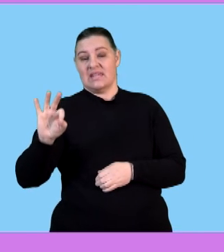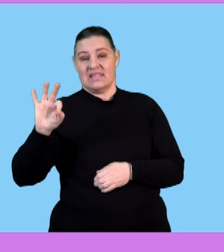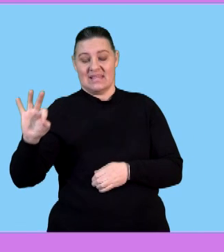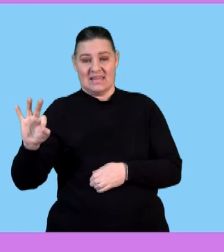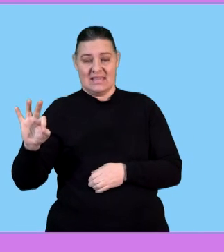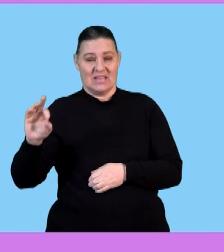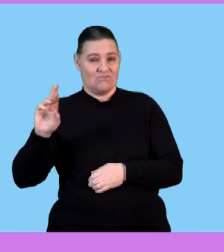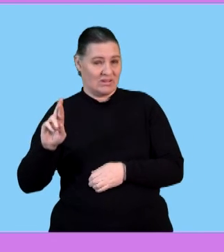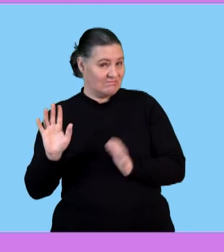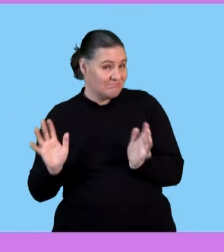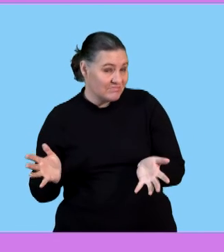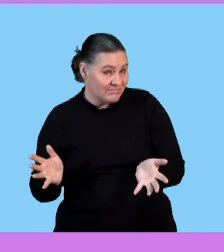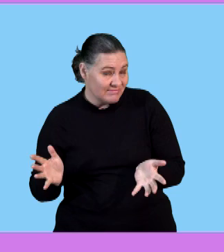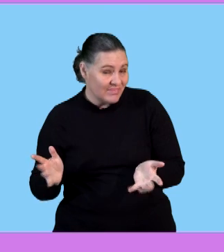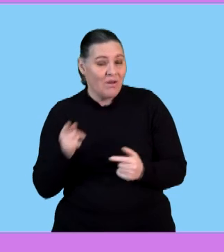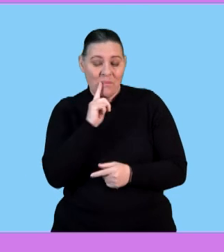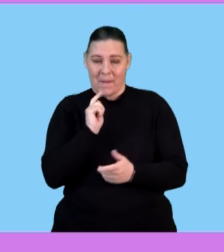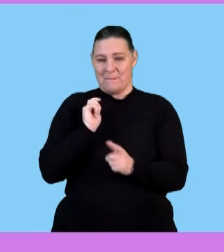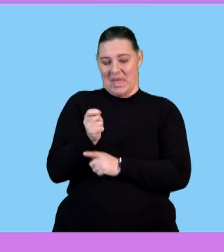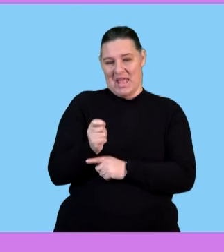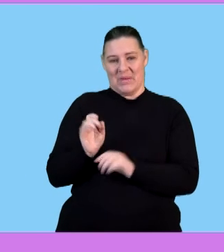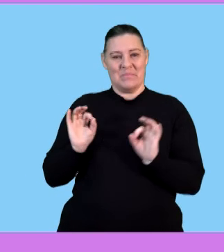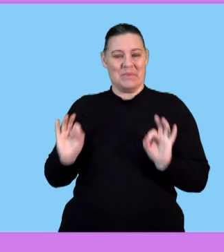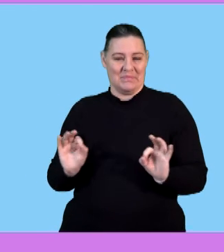133 Rand. That's how much we actually pay for the shirt.